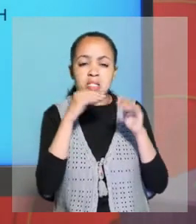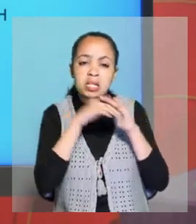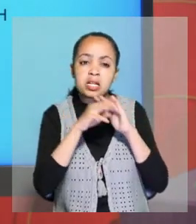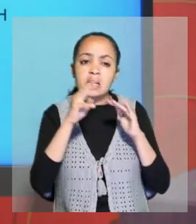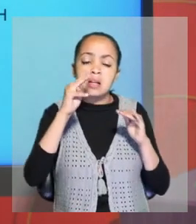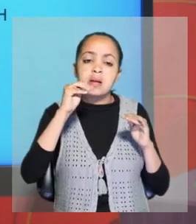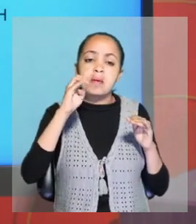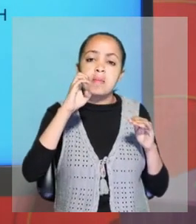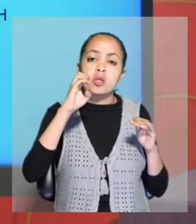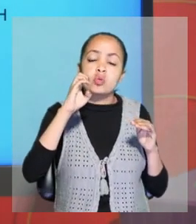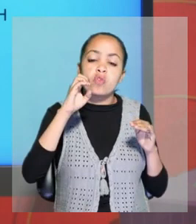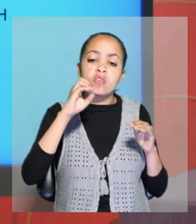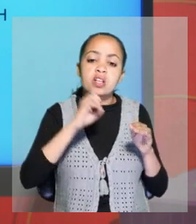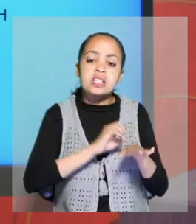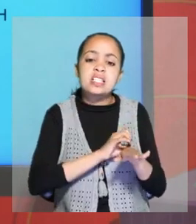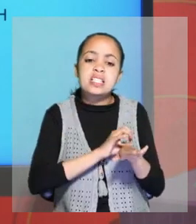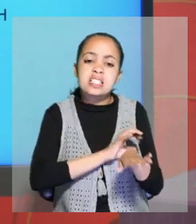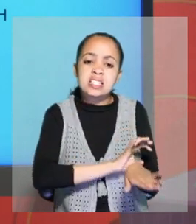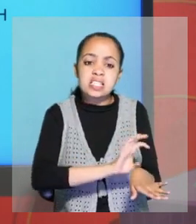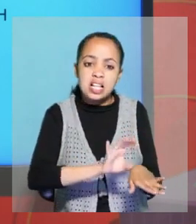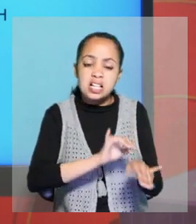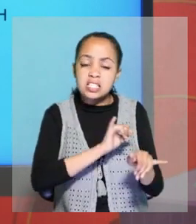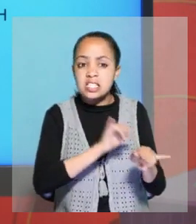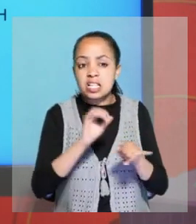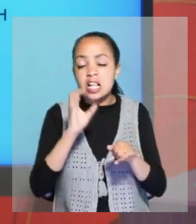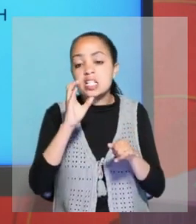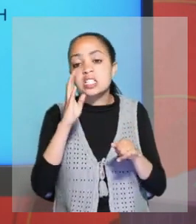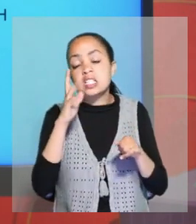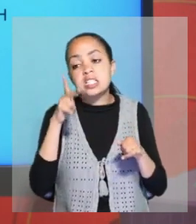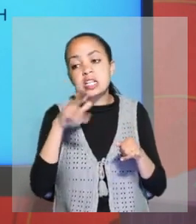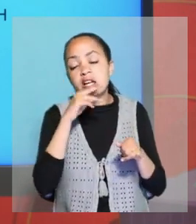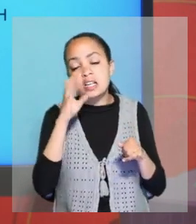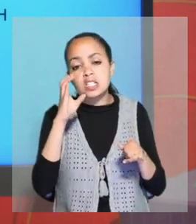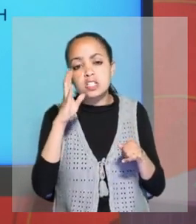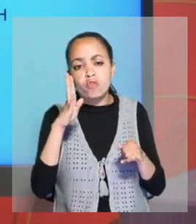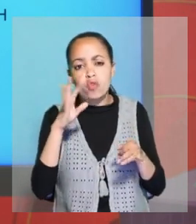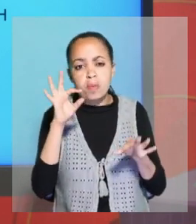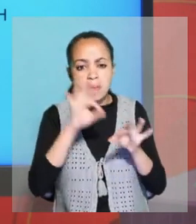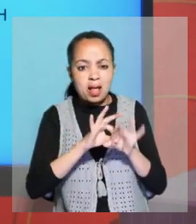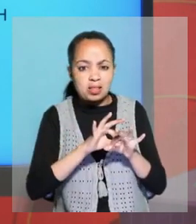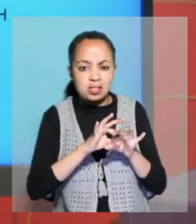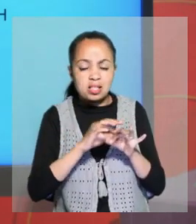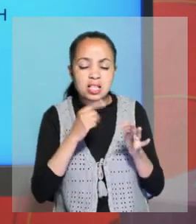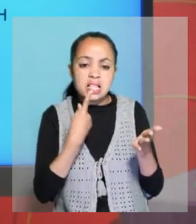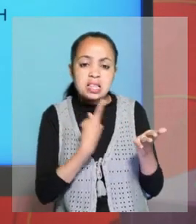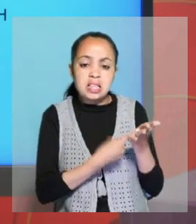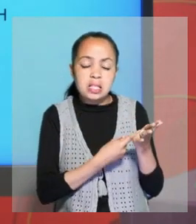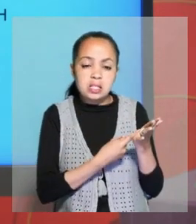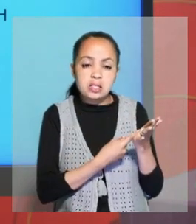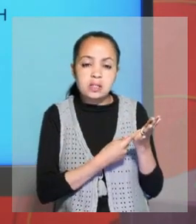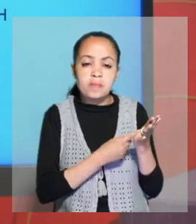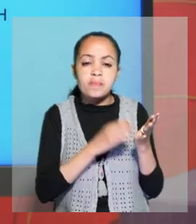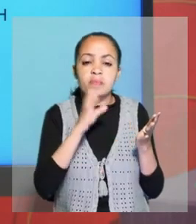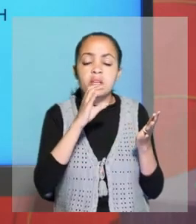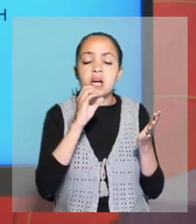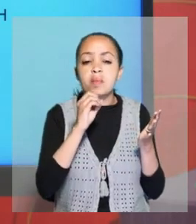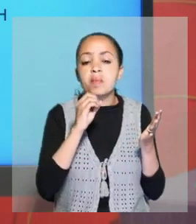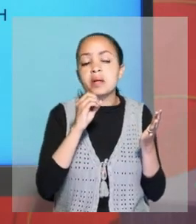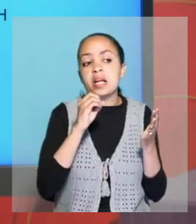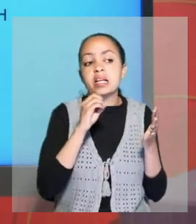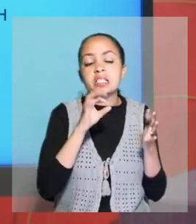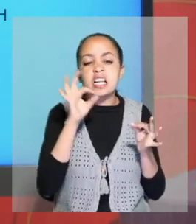cell, just like C3 in the C4 plants, where this carbon dioxide